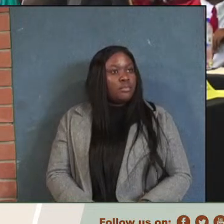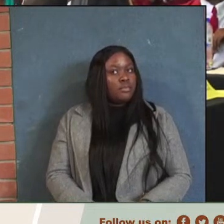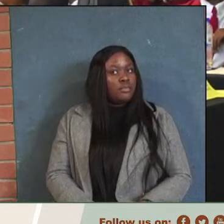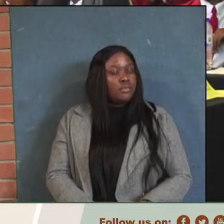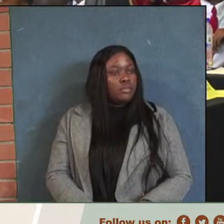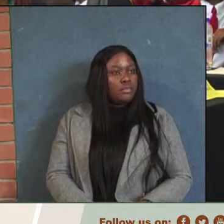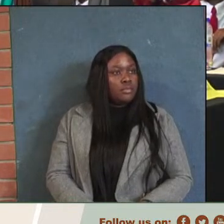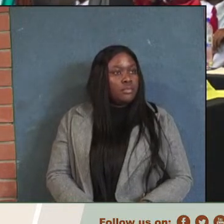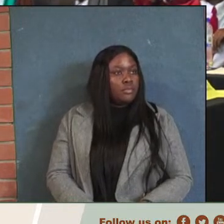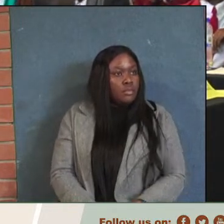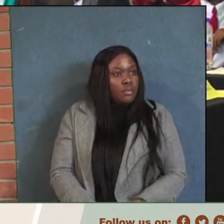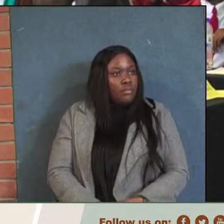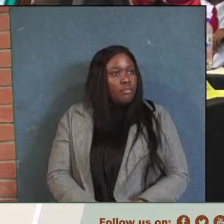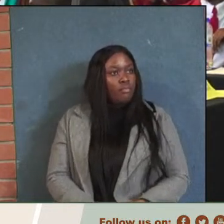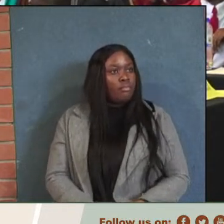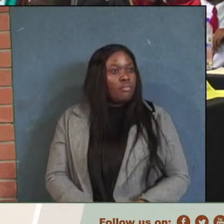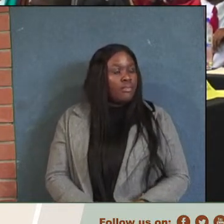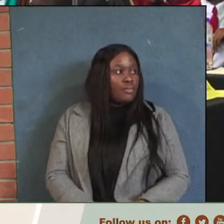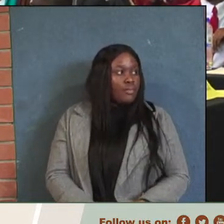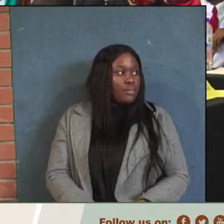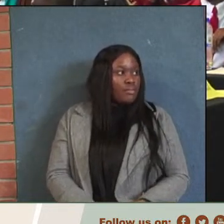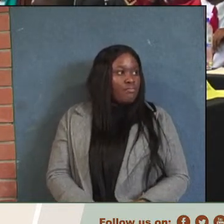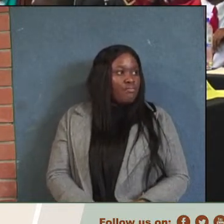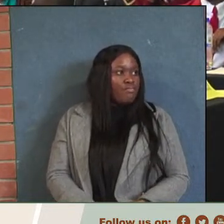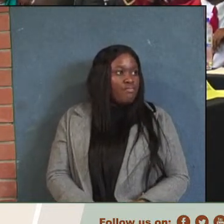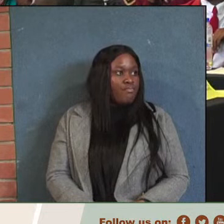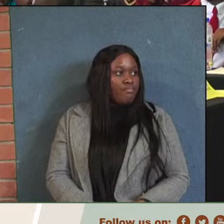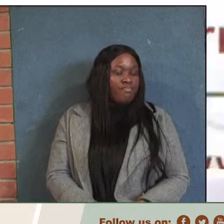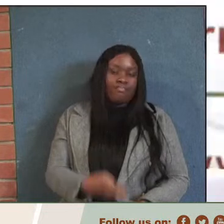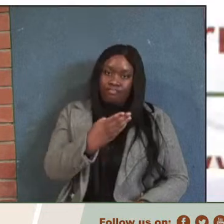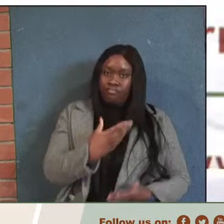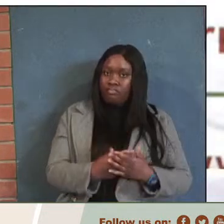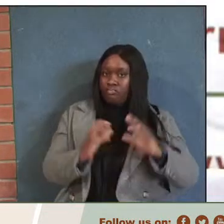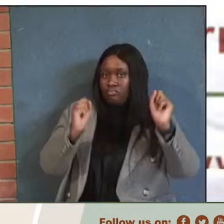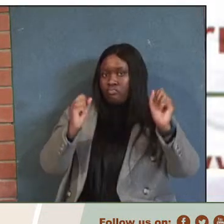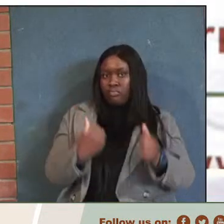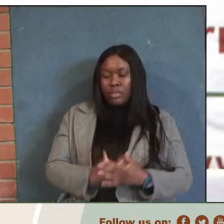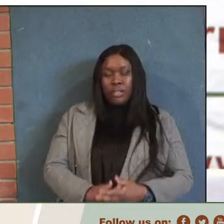Yes. Yes, you, Honorable Member, you may speak.